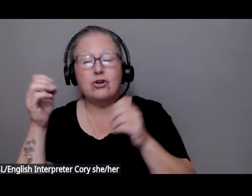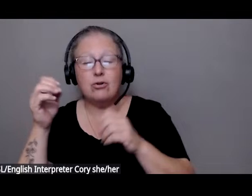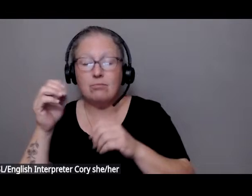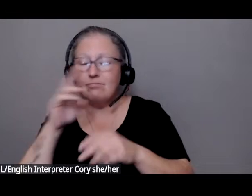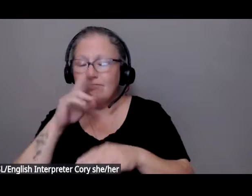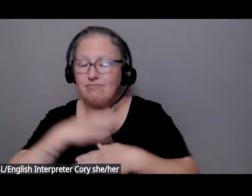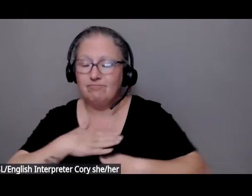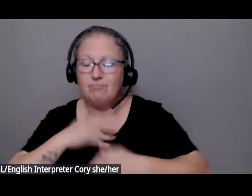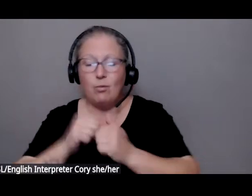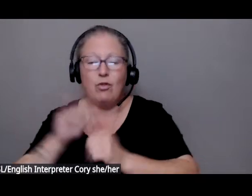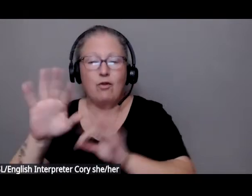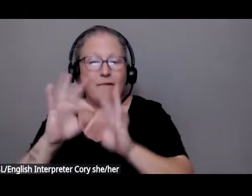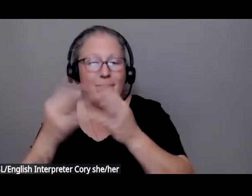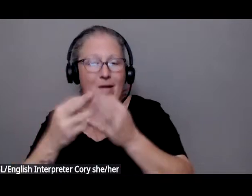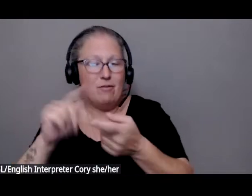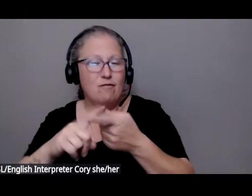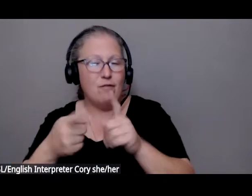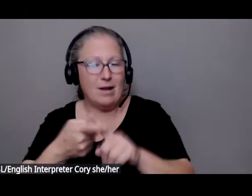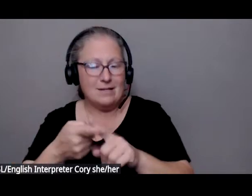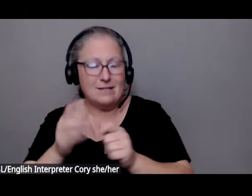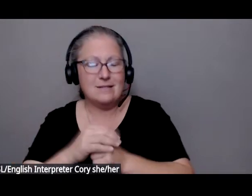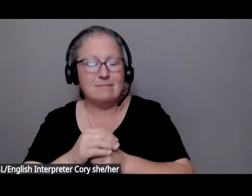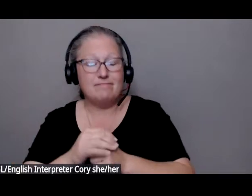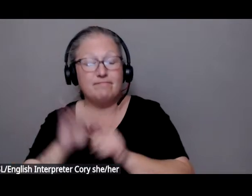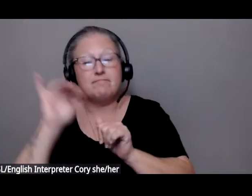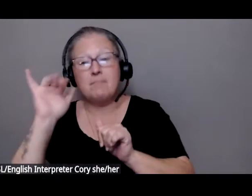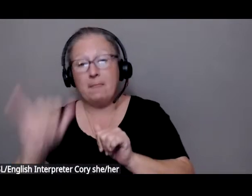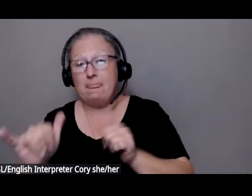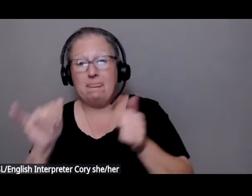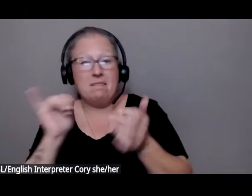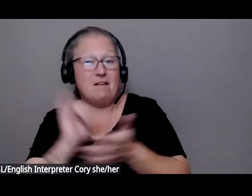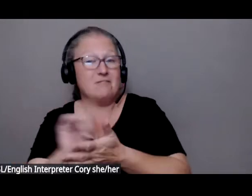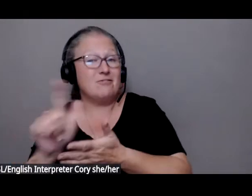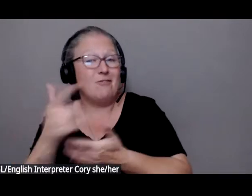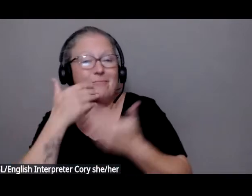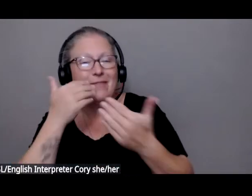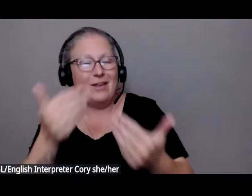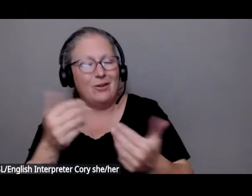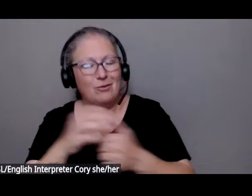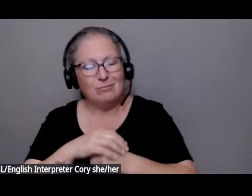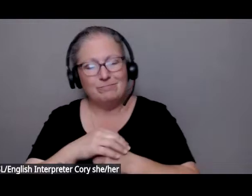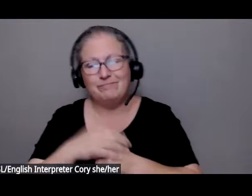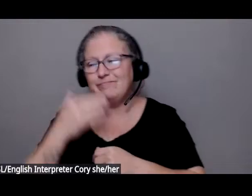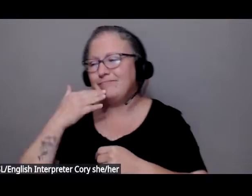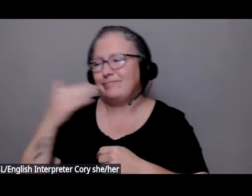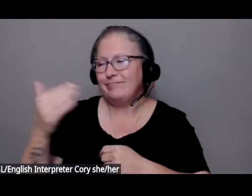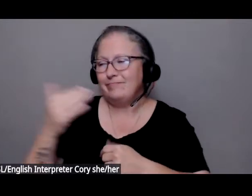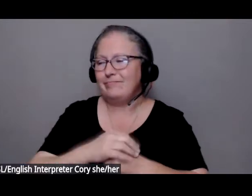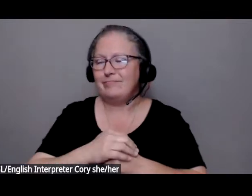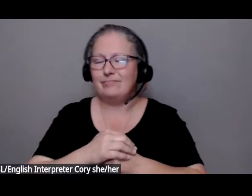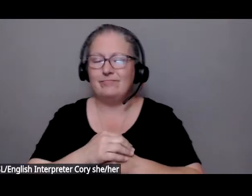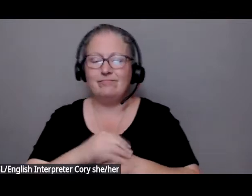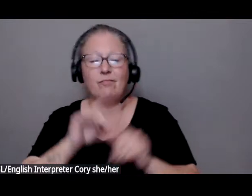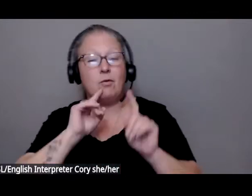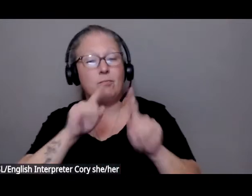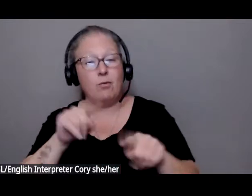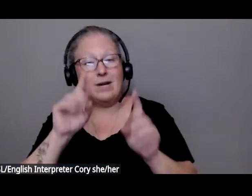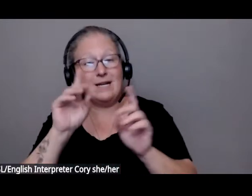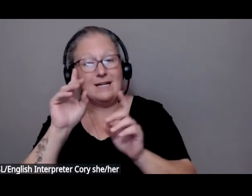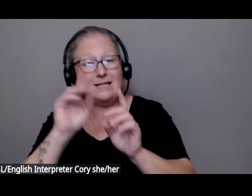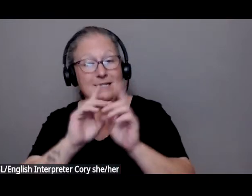time with family and friends. And that is it. So thank you. Thank you. Report of the District